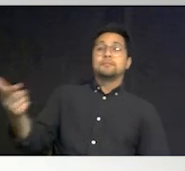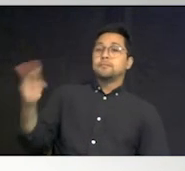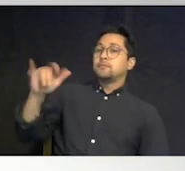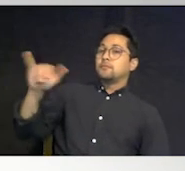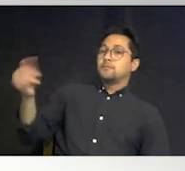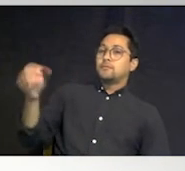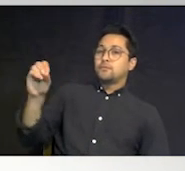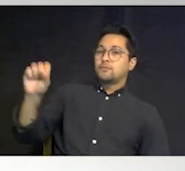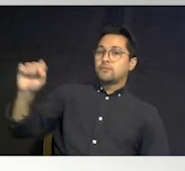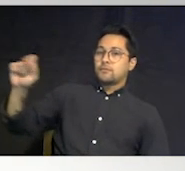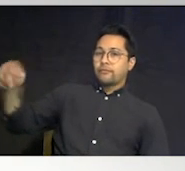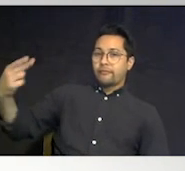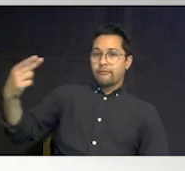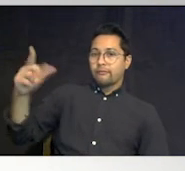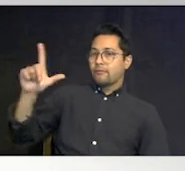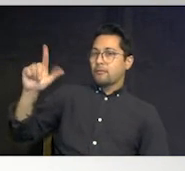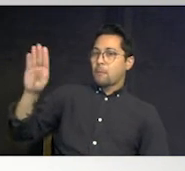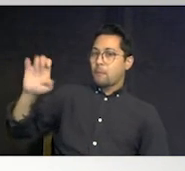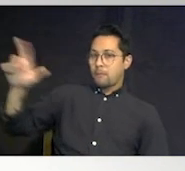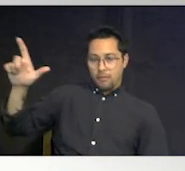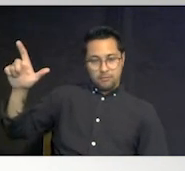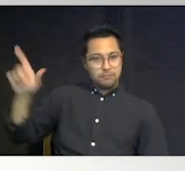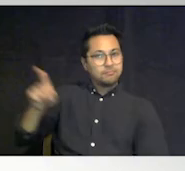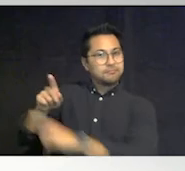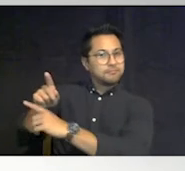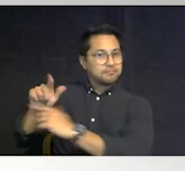LaBelle is now going to come.